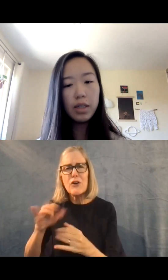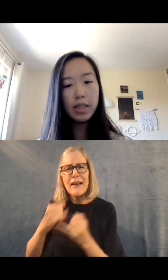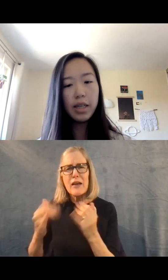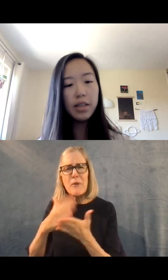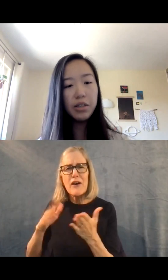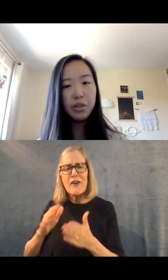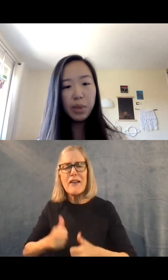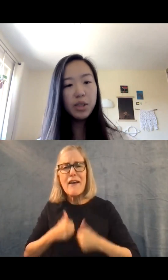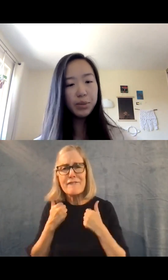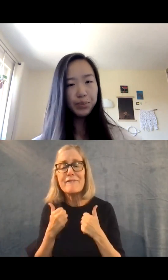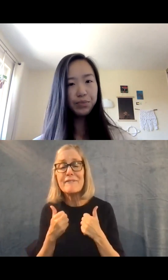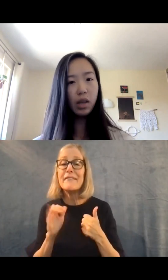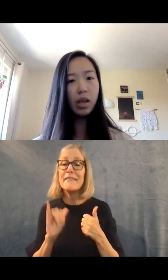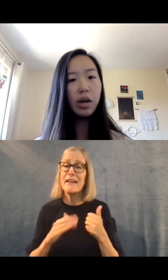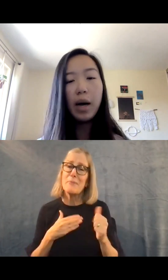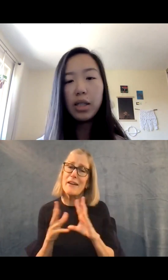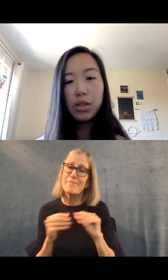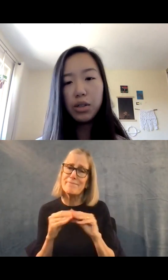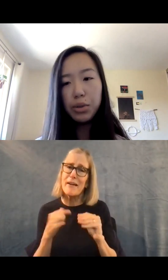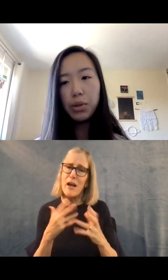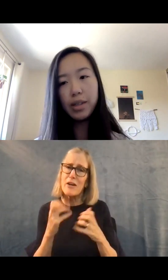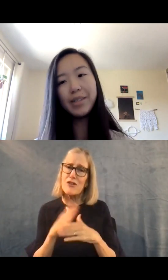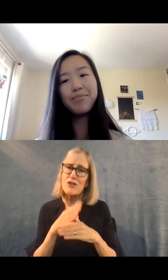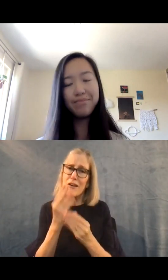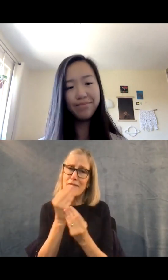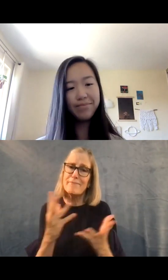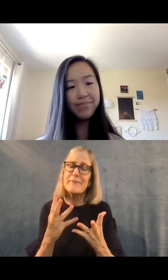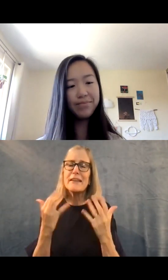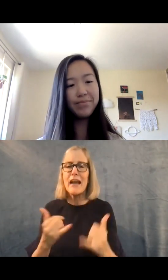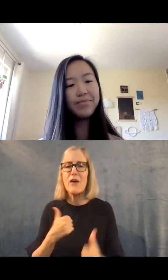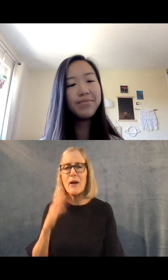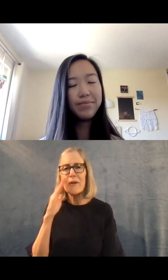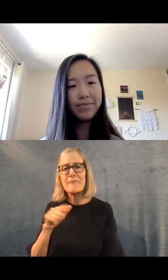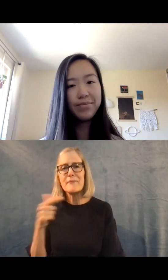I wanted to say. Thank you so much. And I'll pass it on to Yolanda.